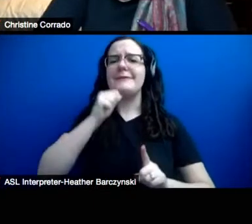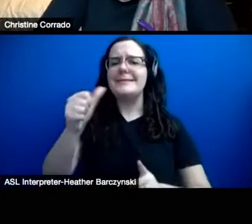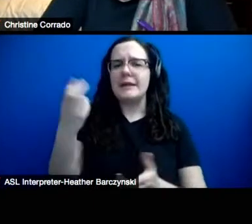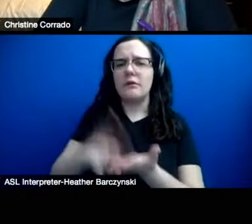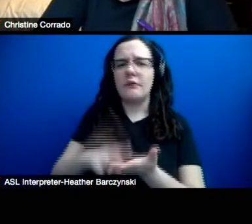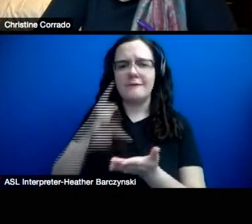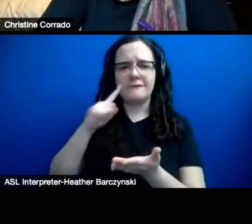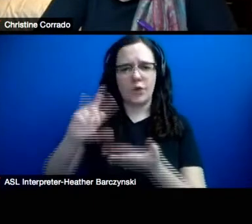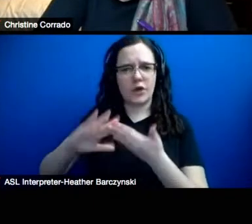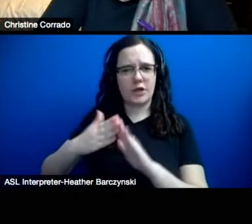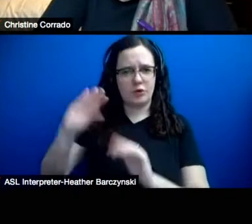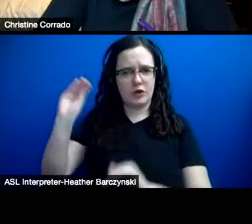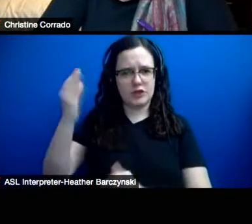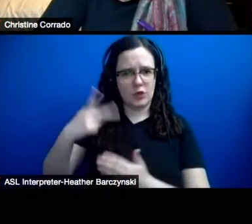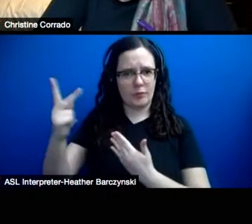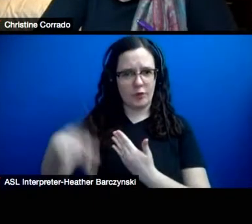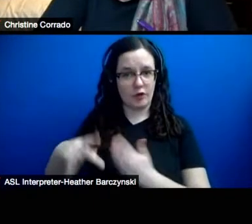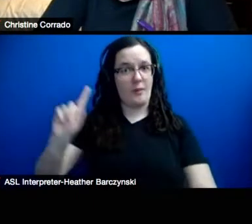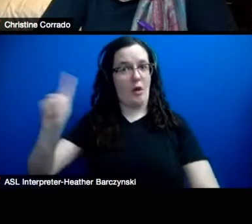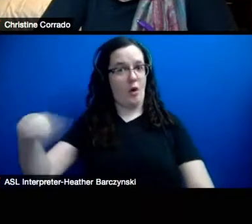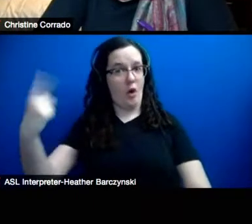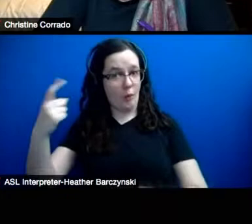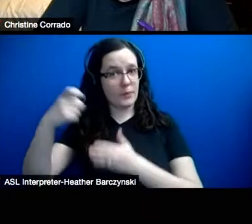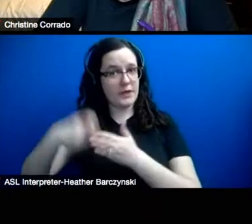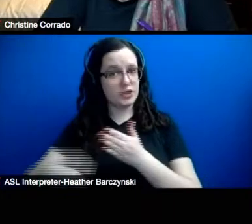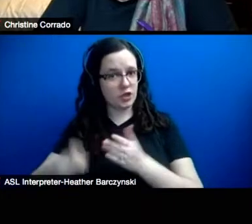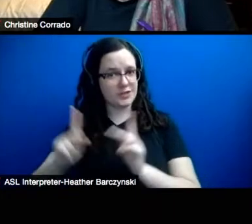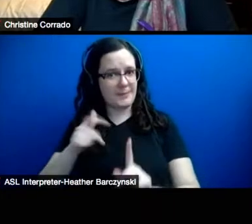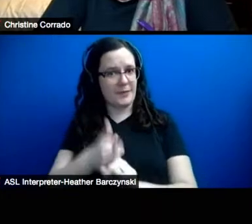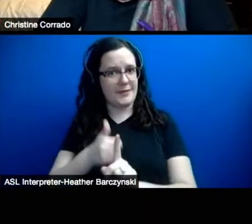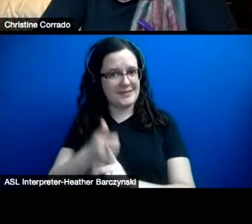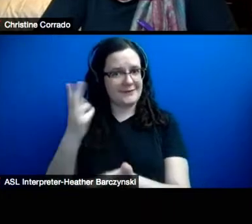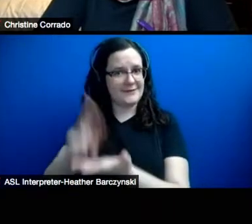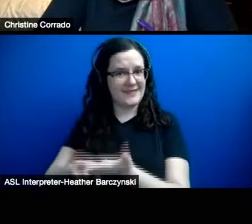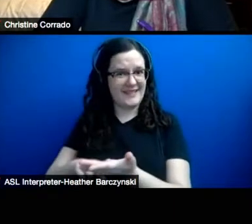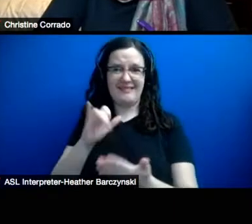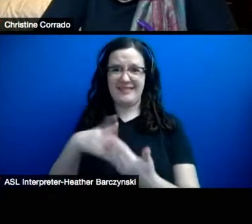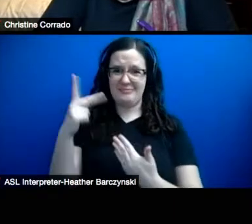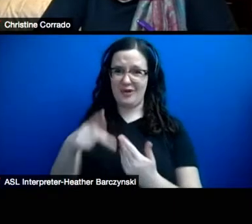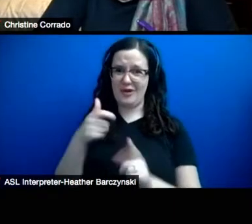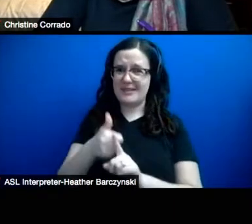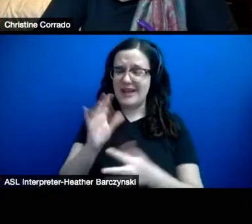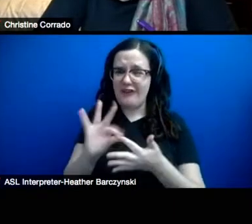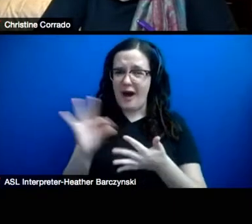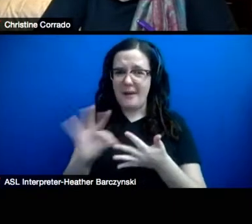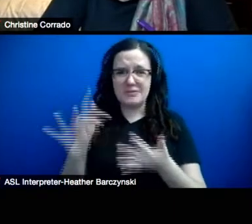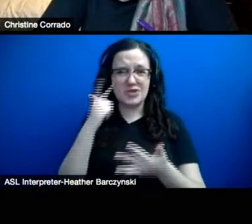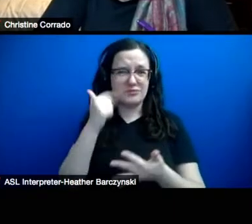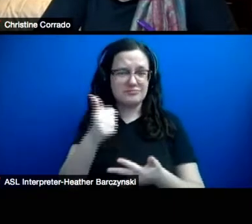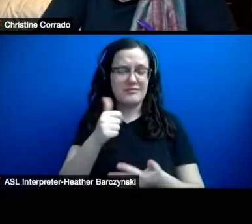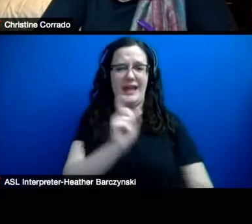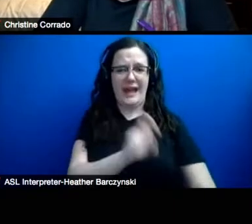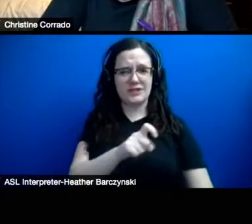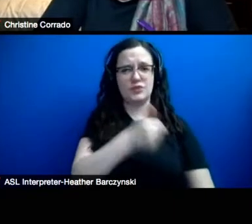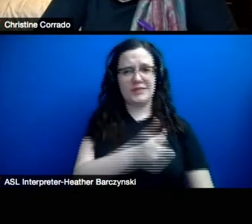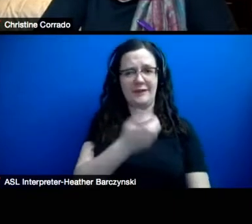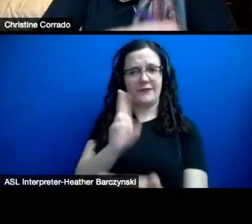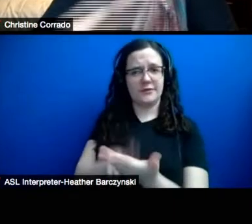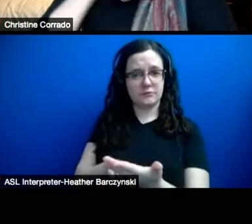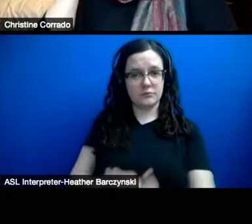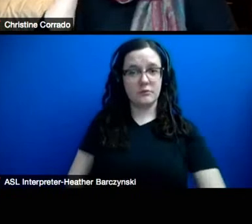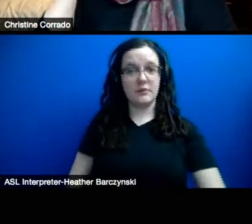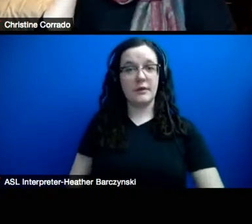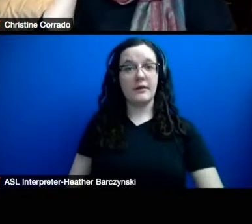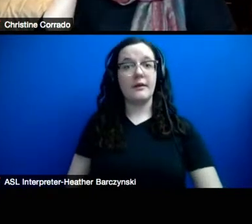That program was completely optional. Any customers that do have balances due on their accounts,